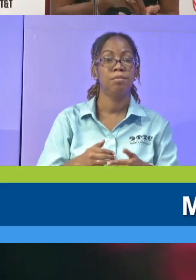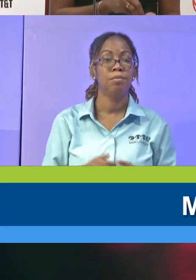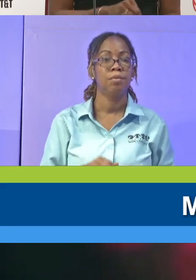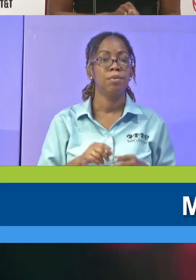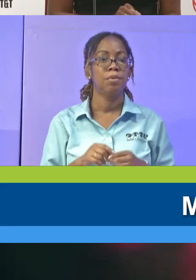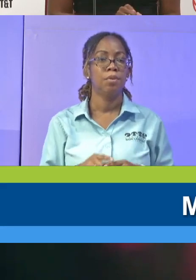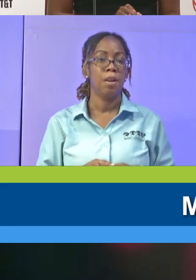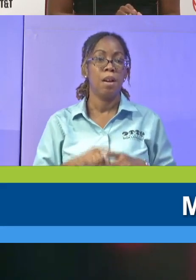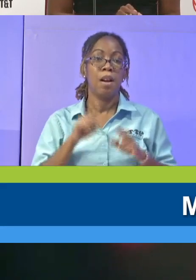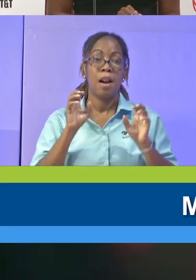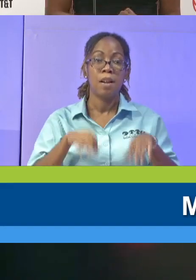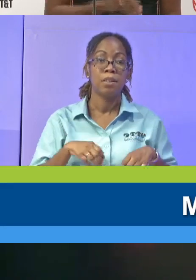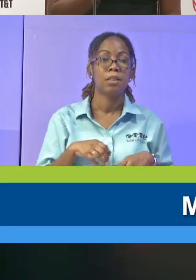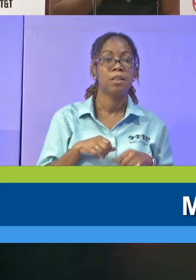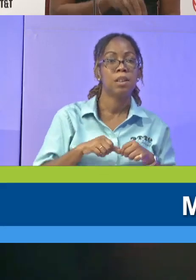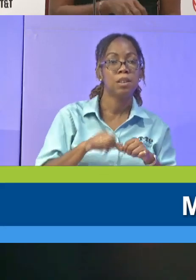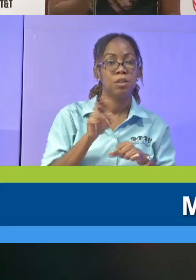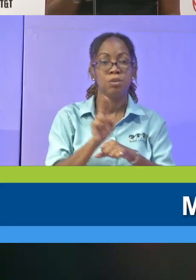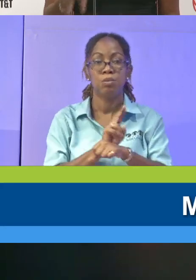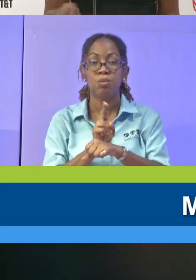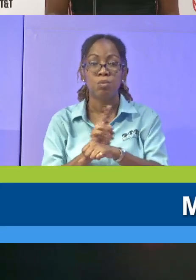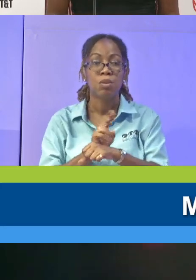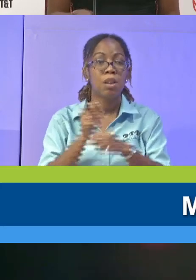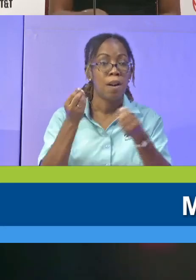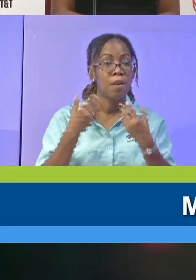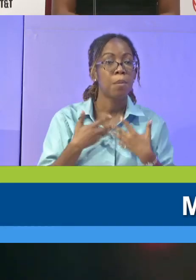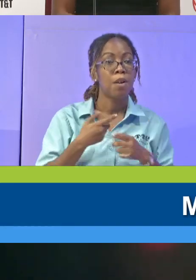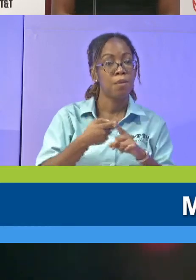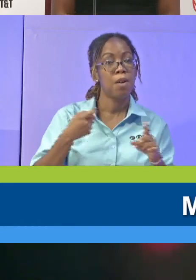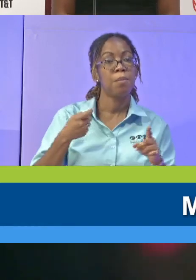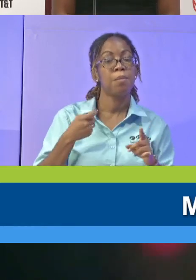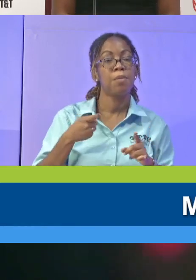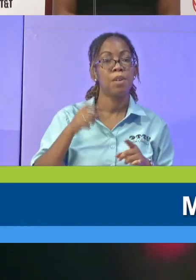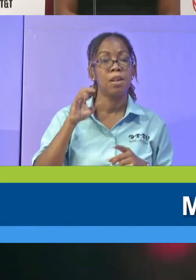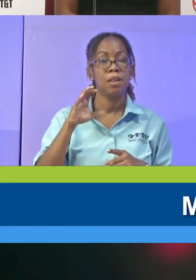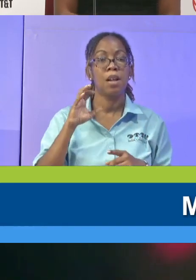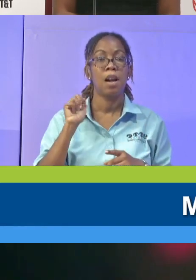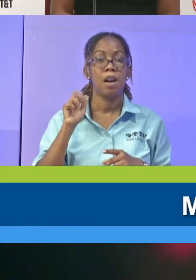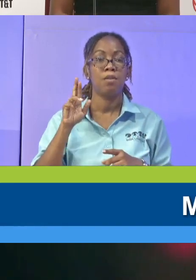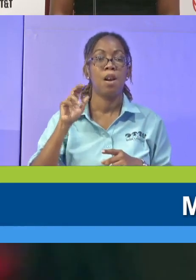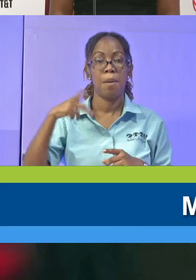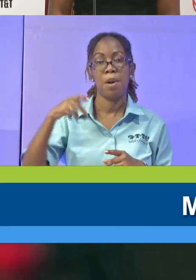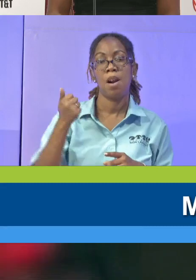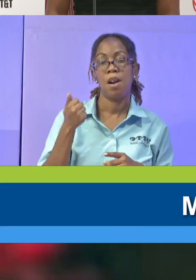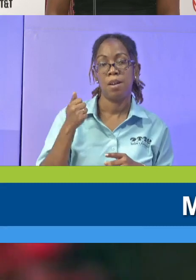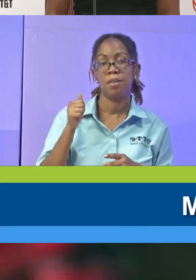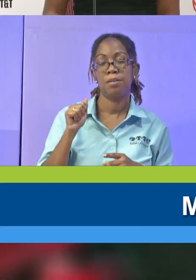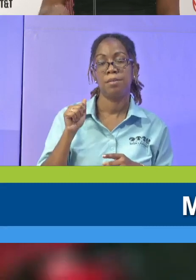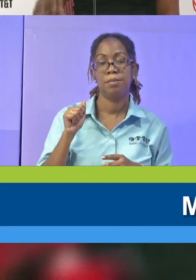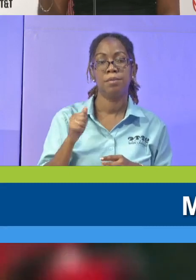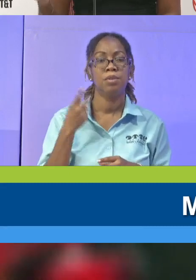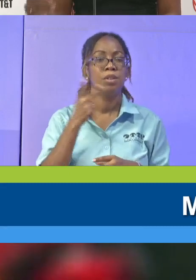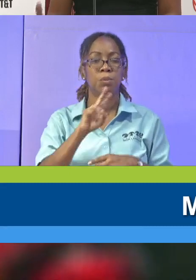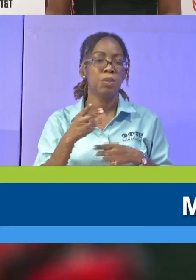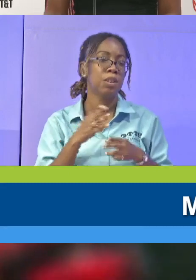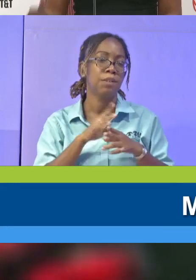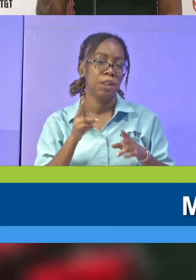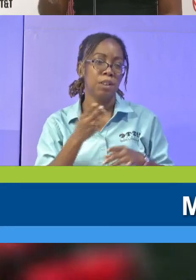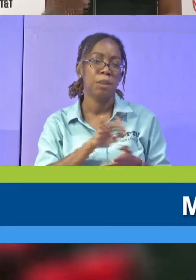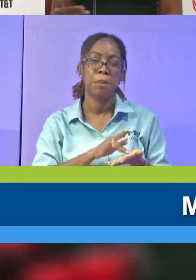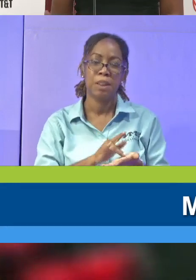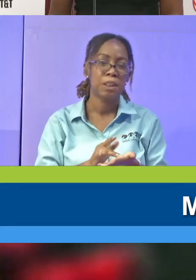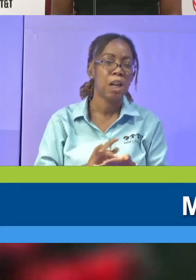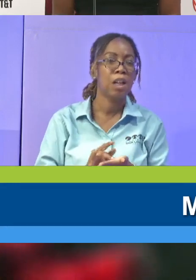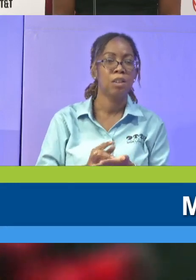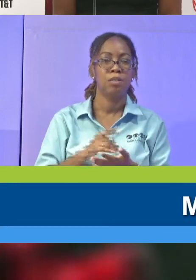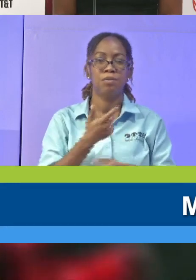can still use our summaries to check to see what are the quality indicators, safety, efficacy, formulation, storage,